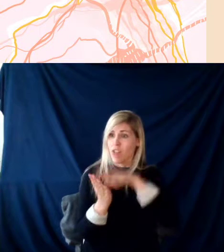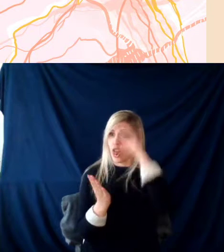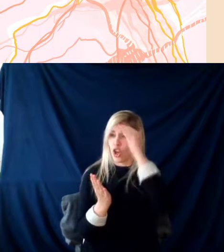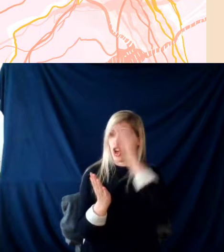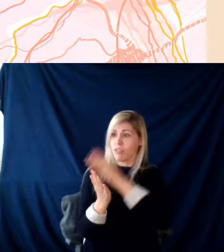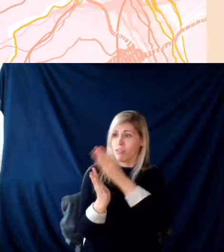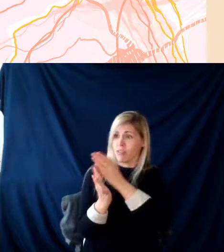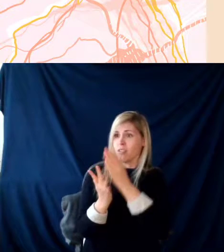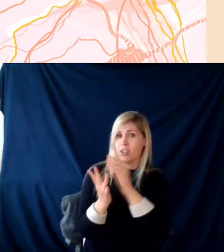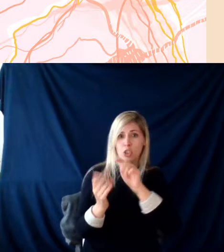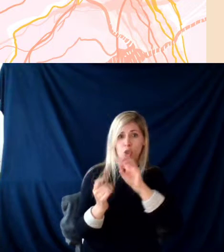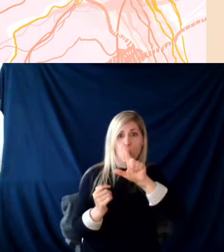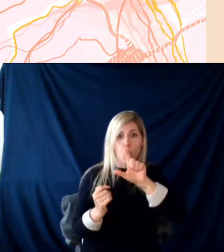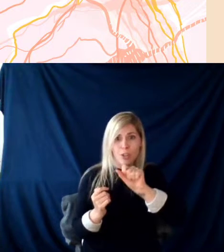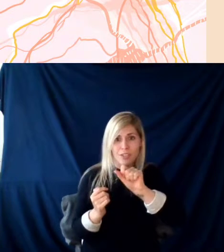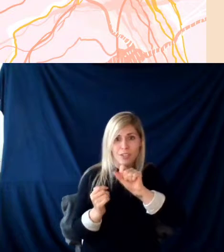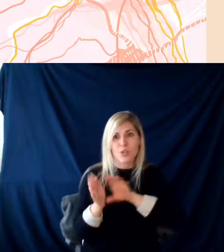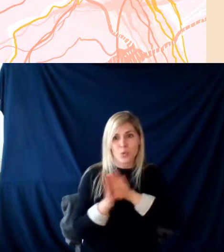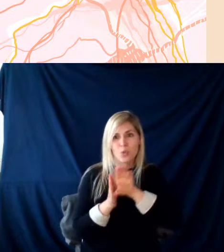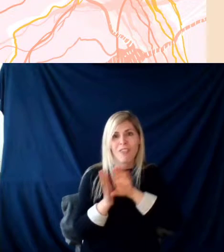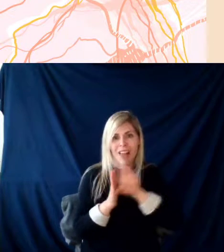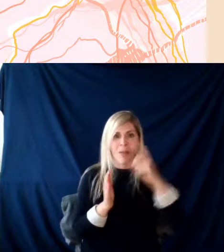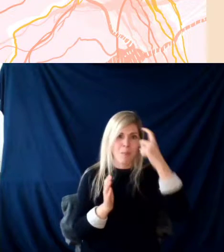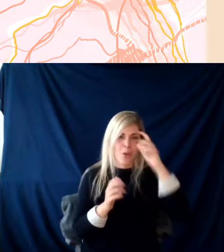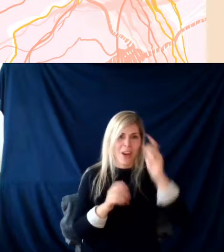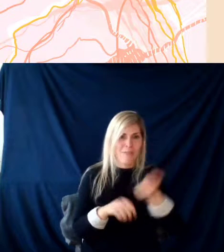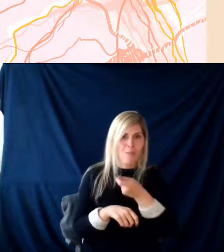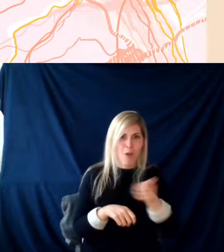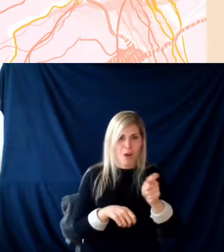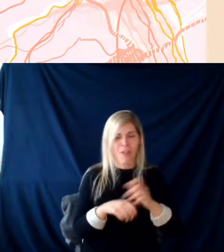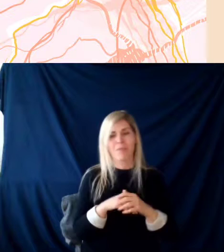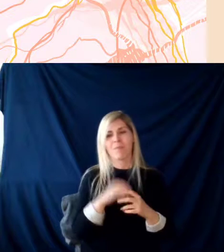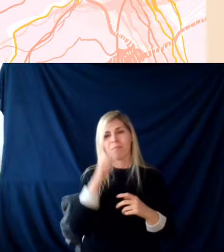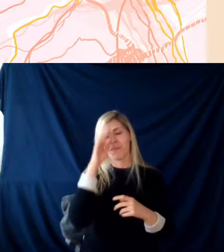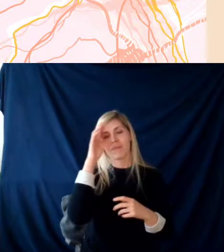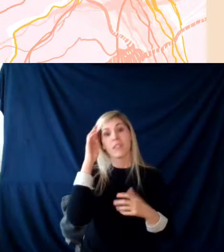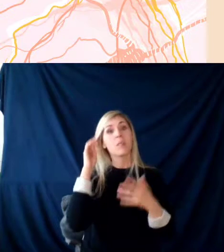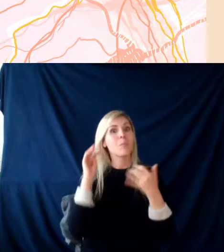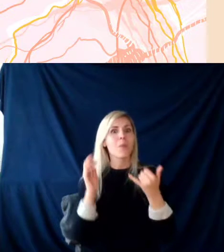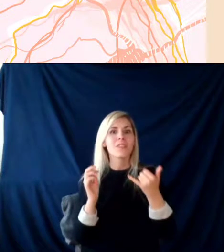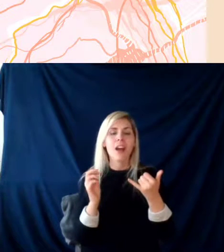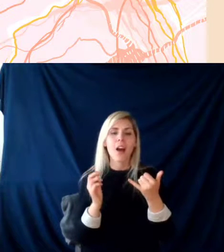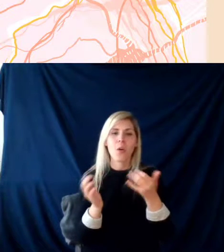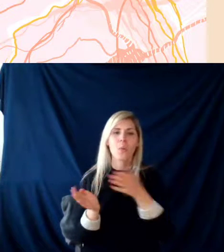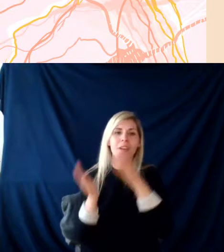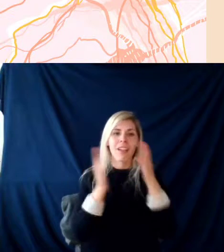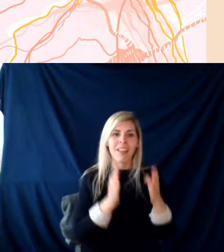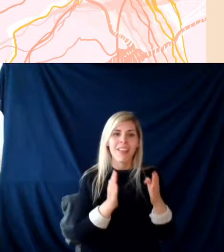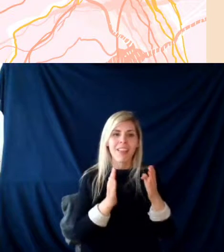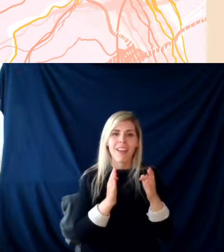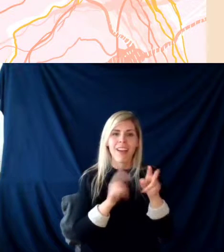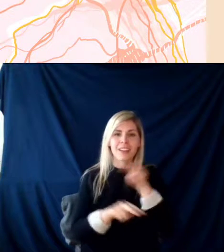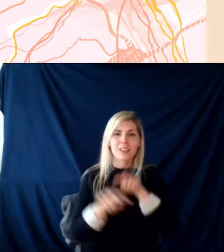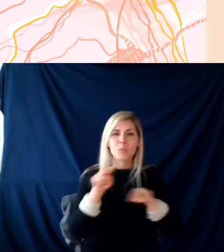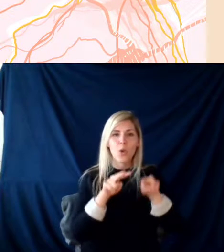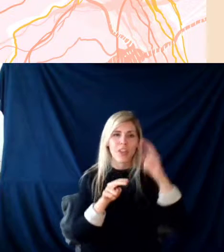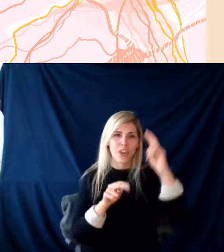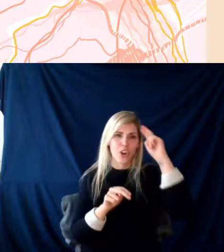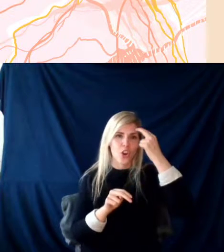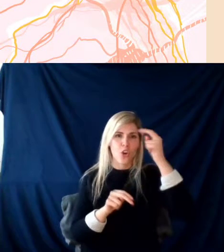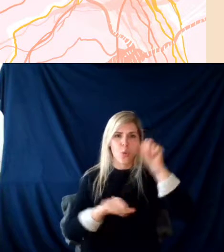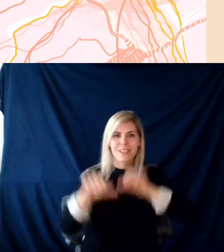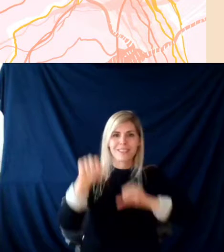the tools in our toolkit in order to build Brain Pong. But let's explore a little bit of the neuroscience and relevant